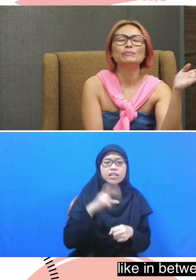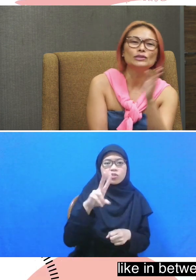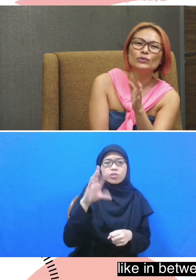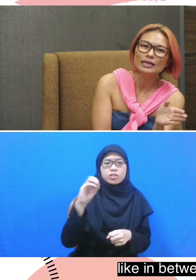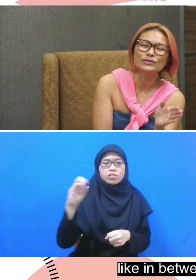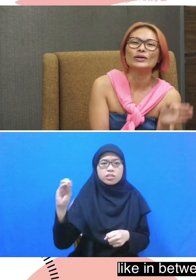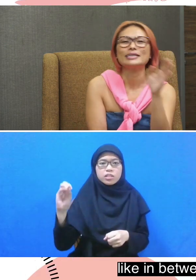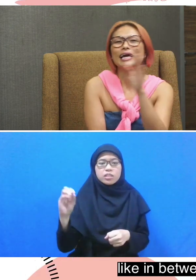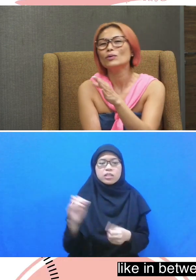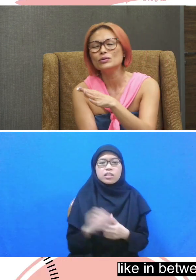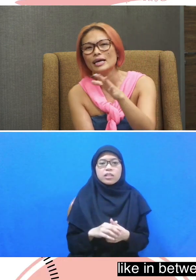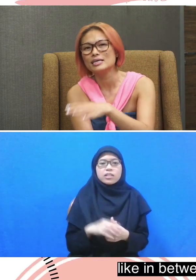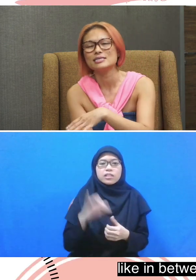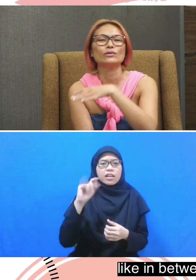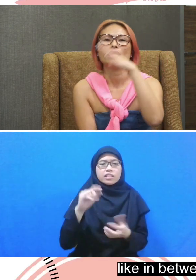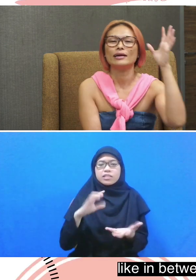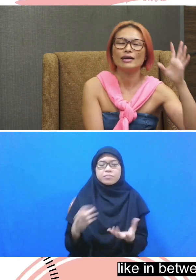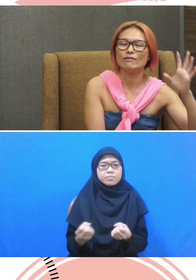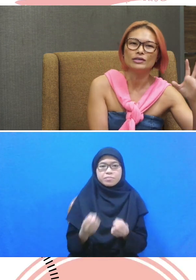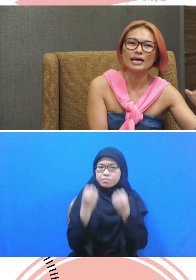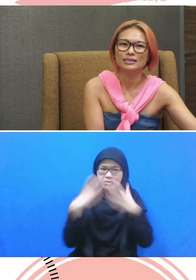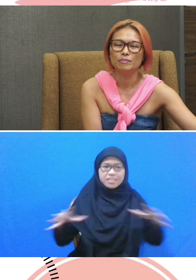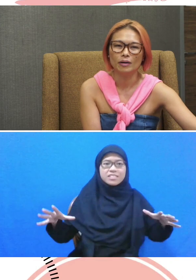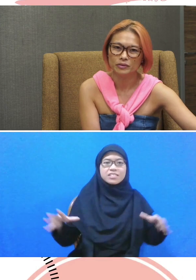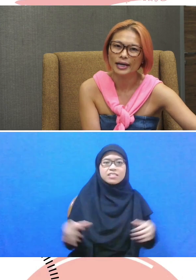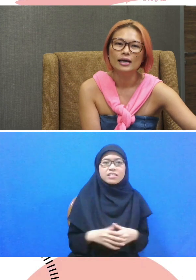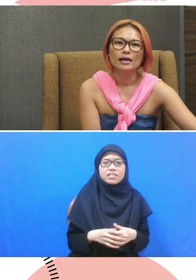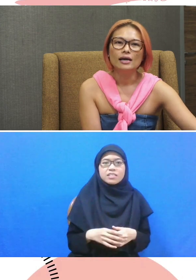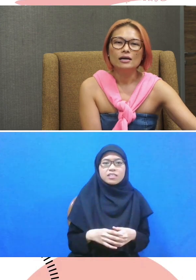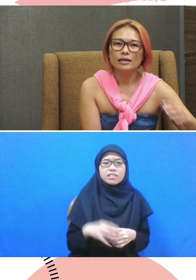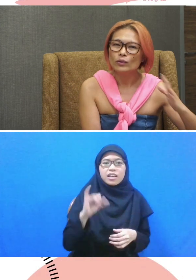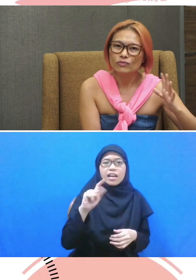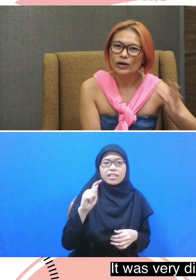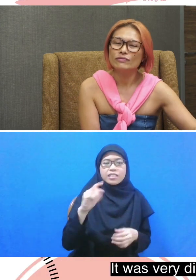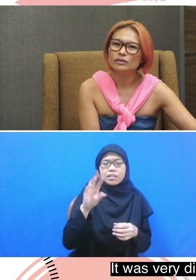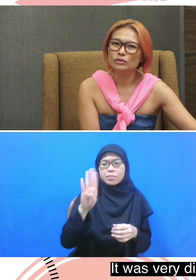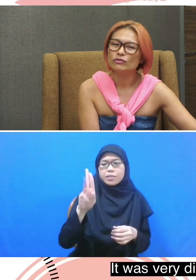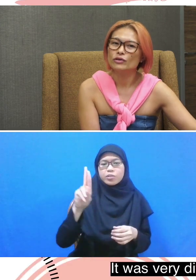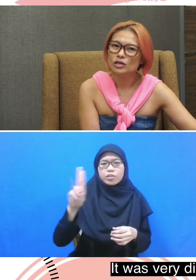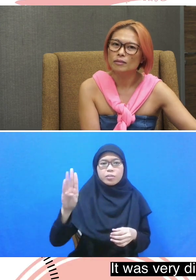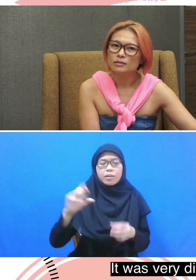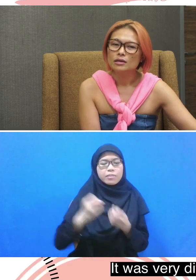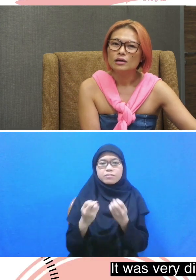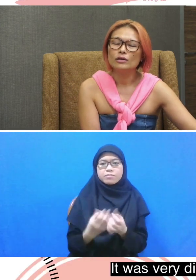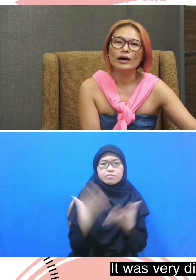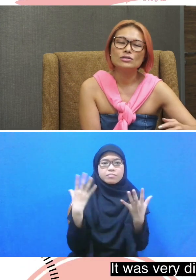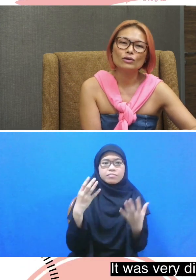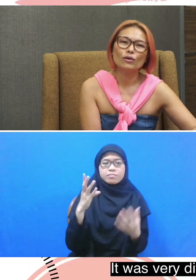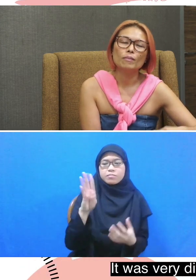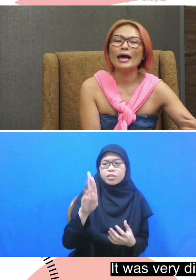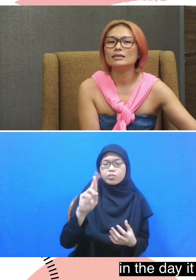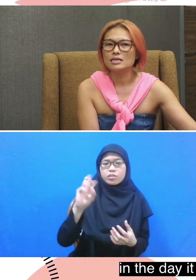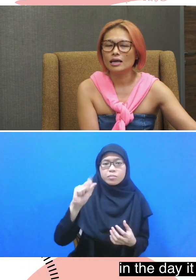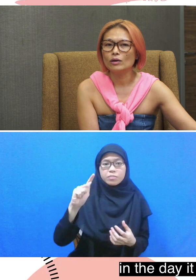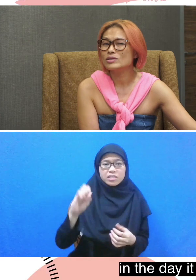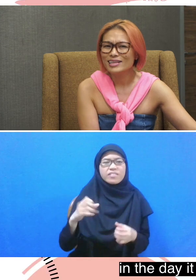like in between, you know, when the Yahoo days, you know, and that first IT bubble, right? It was very difficult to look for a job, you know. And so